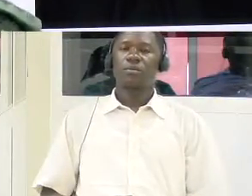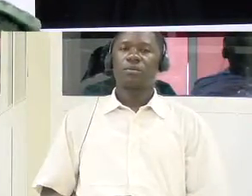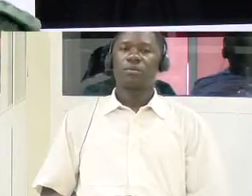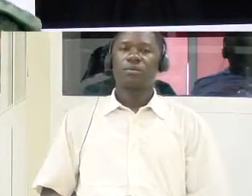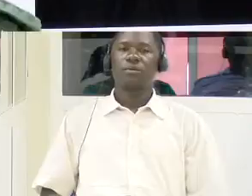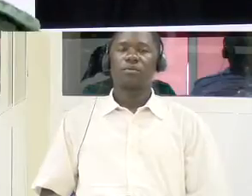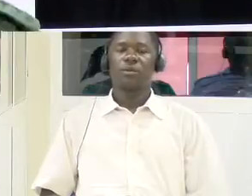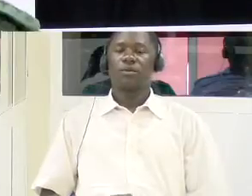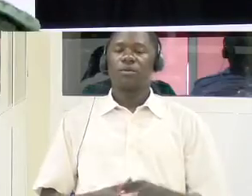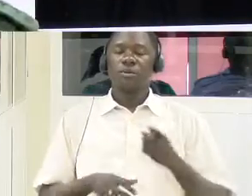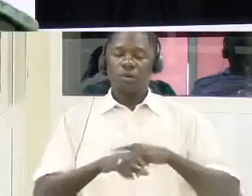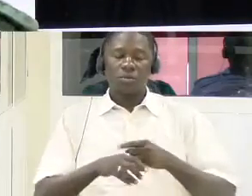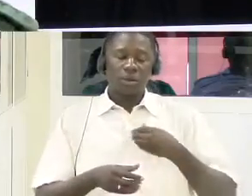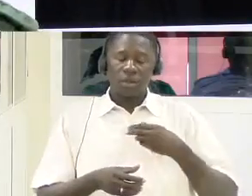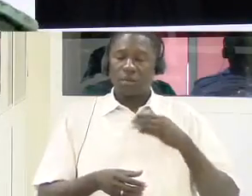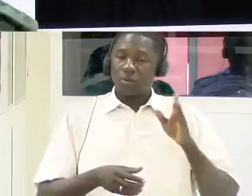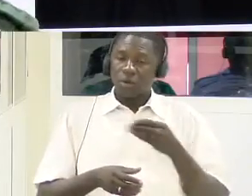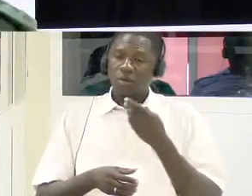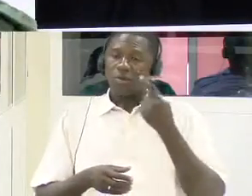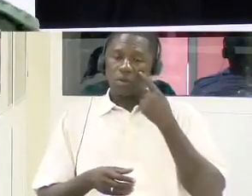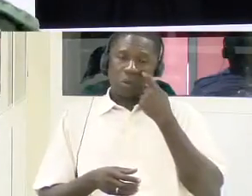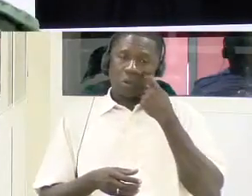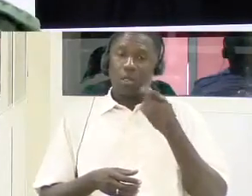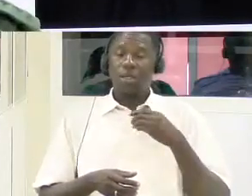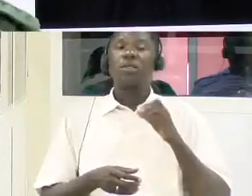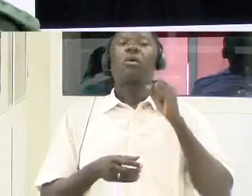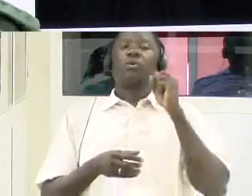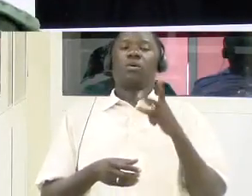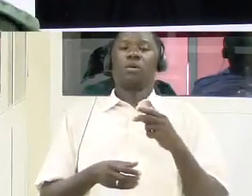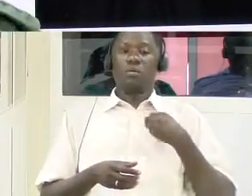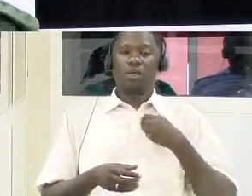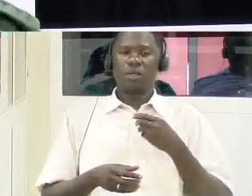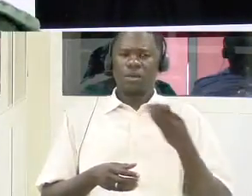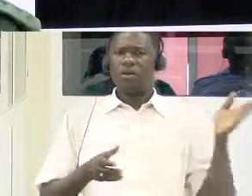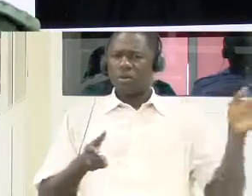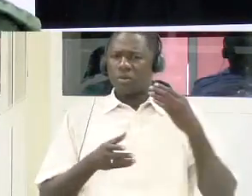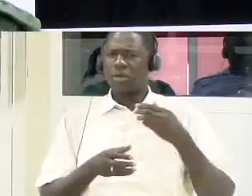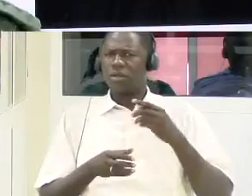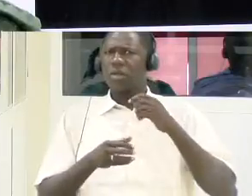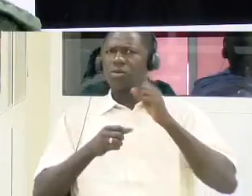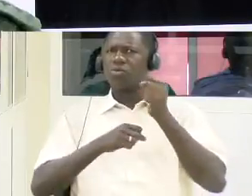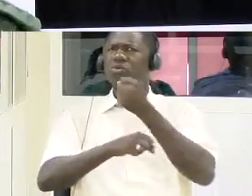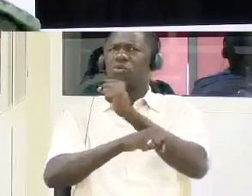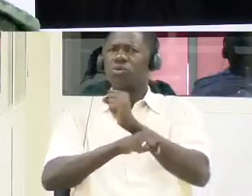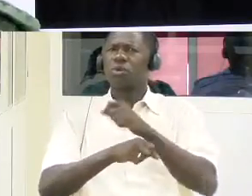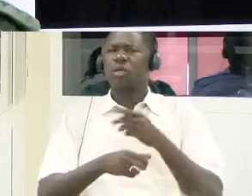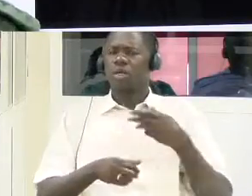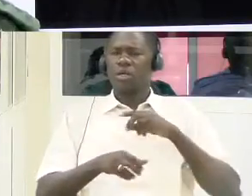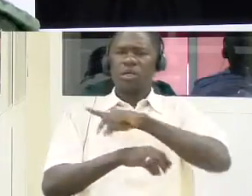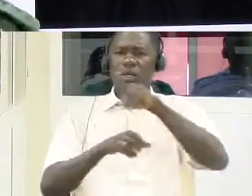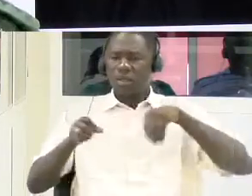there, I went to Bakote station. He said, "Okay, I am also coming from around Sukuta." I said, "Sir, but there are too many problems." He said, "Okay,